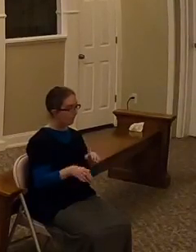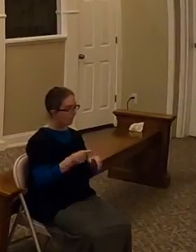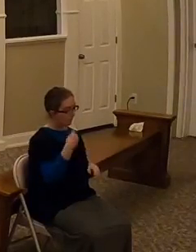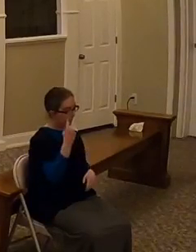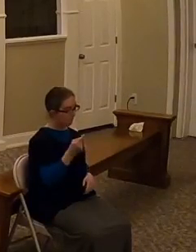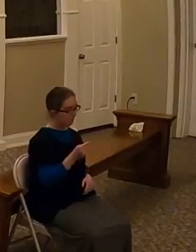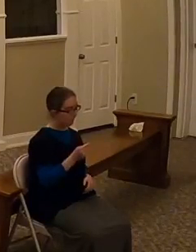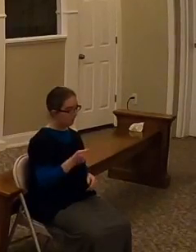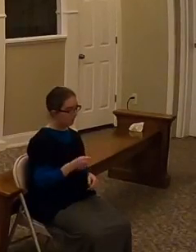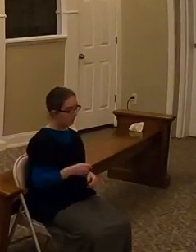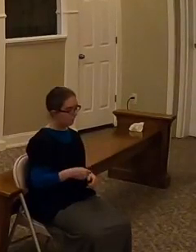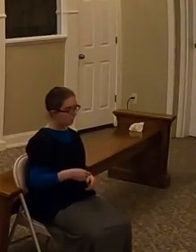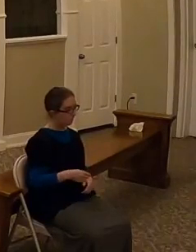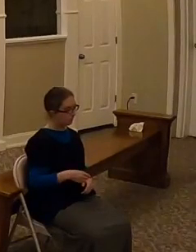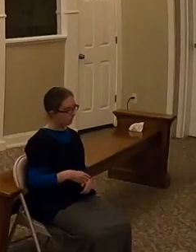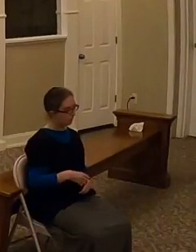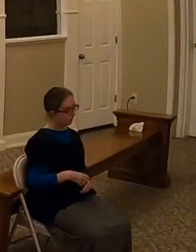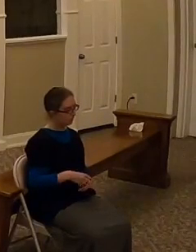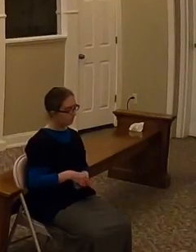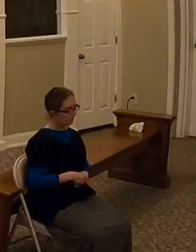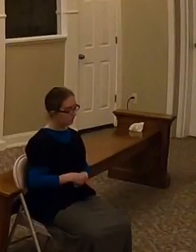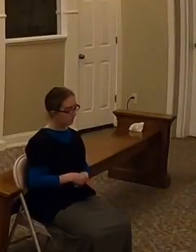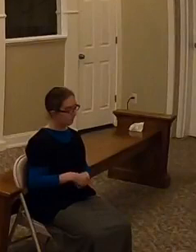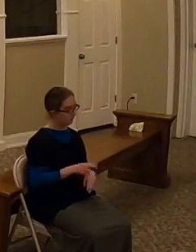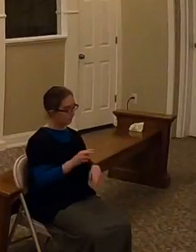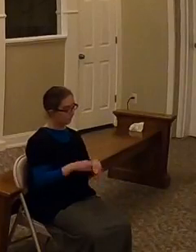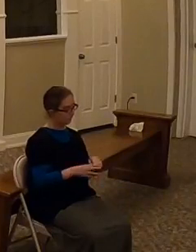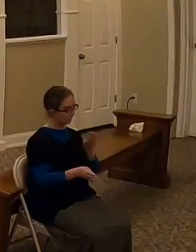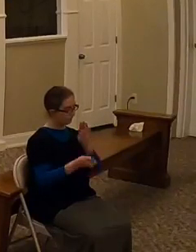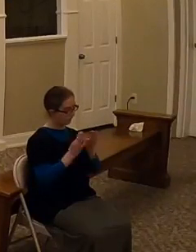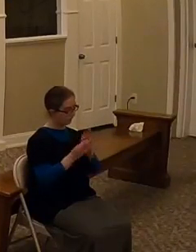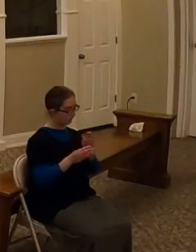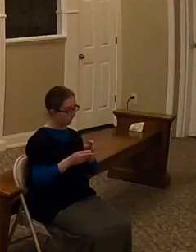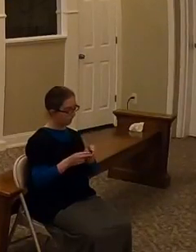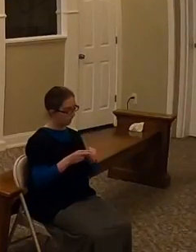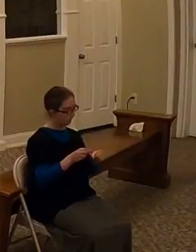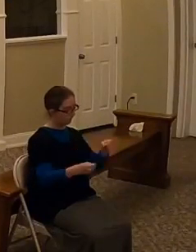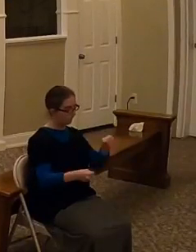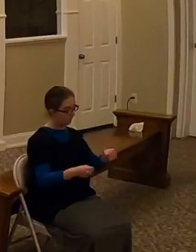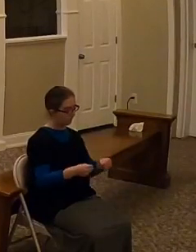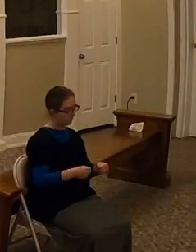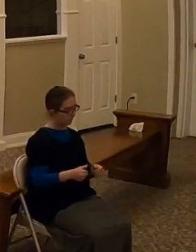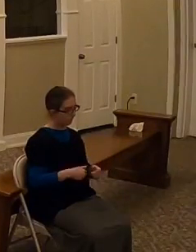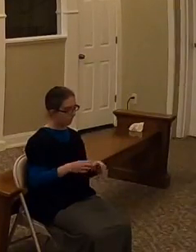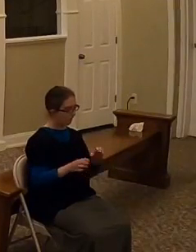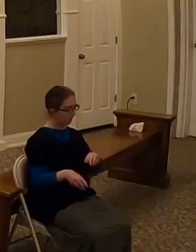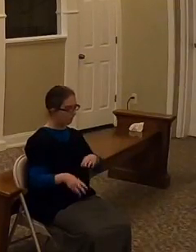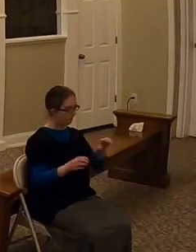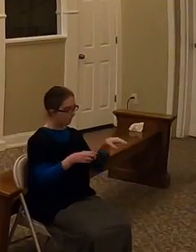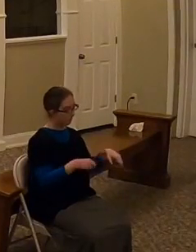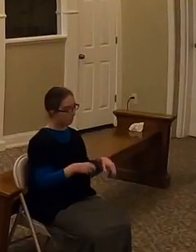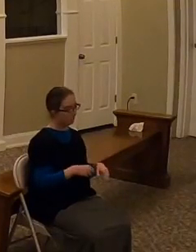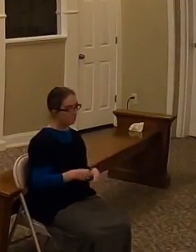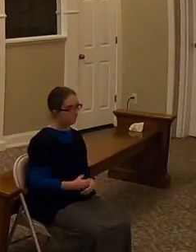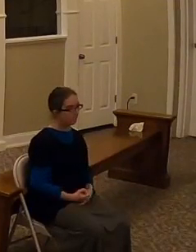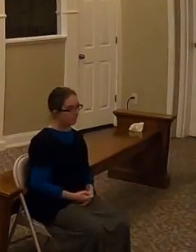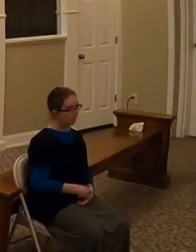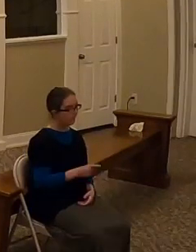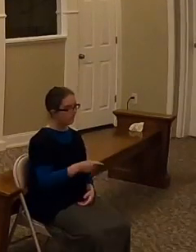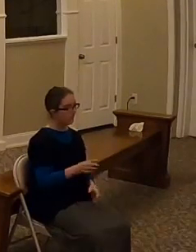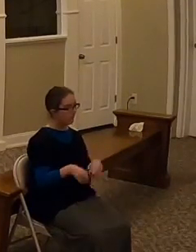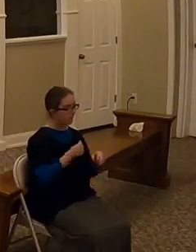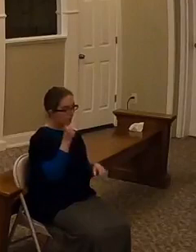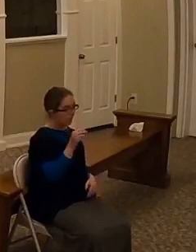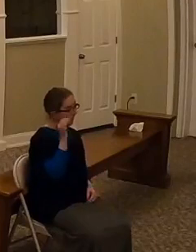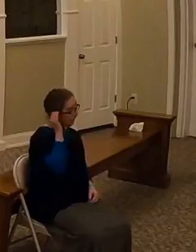anything. All you did was pull in there, put the speaker on your window, and probably sat there and talked to the guy that was in the car with you about what y'all were going to do. And you didn't